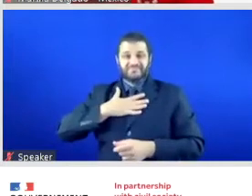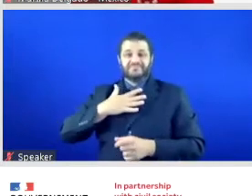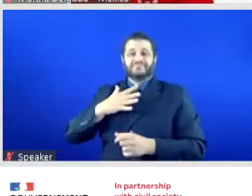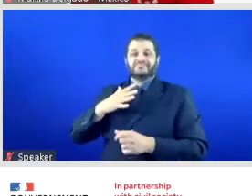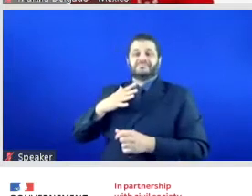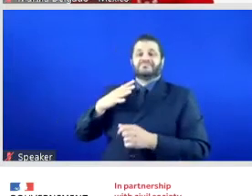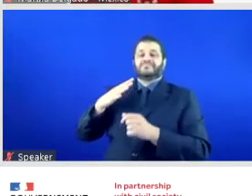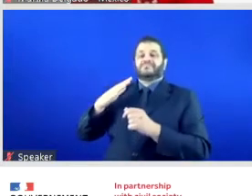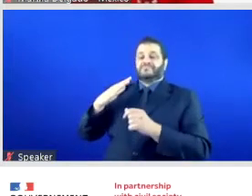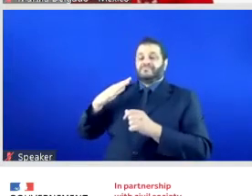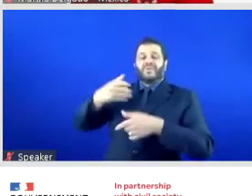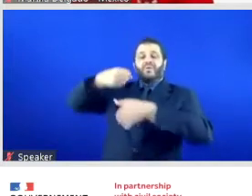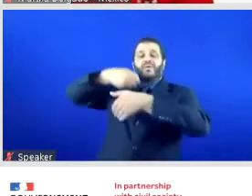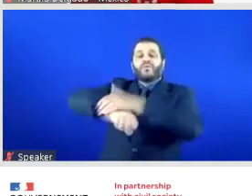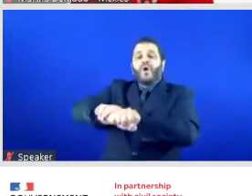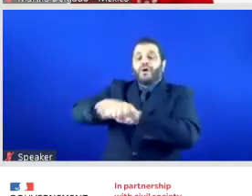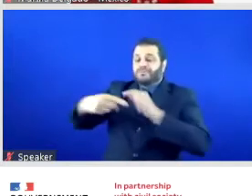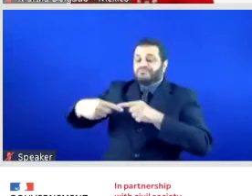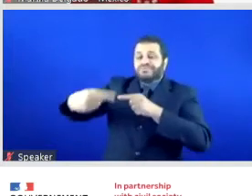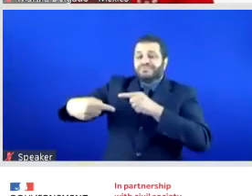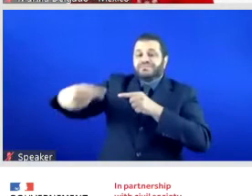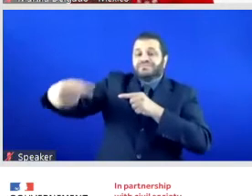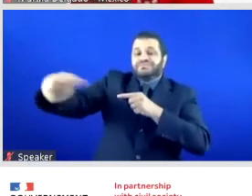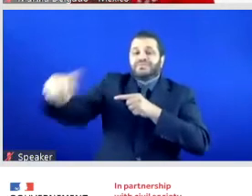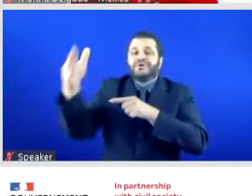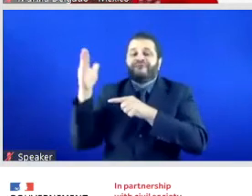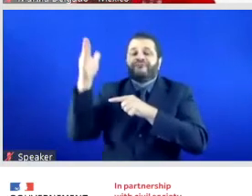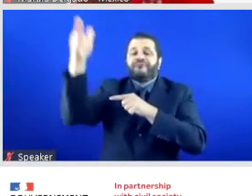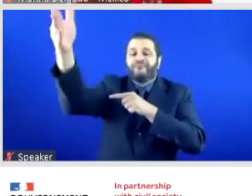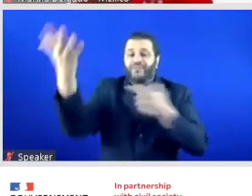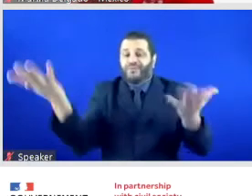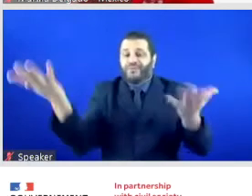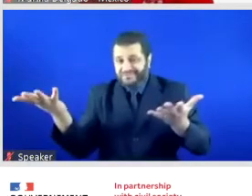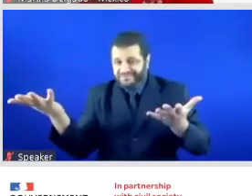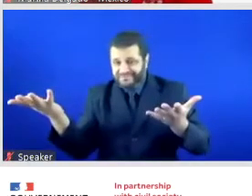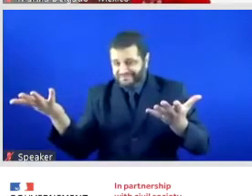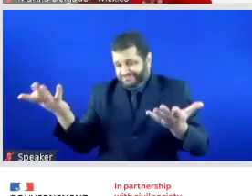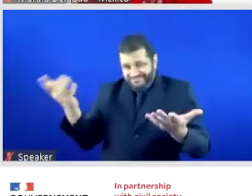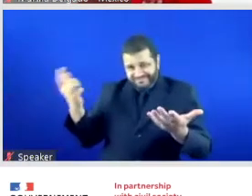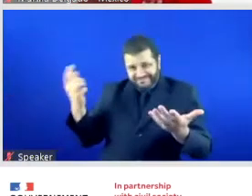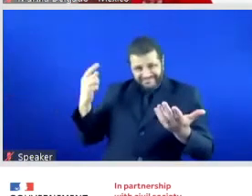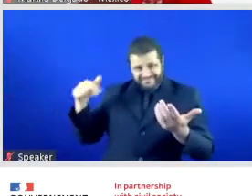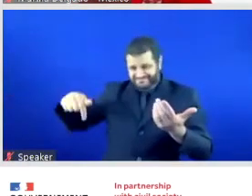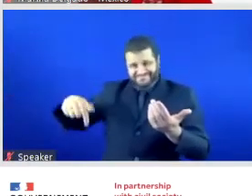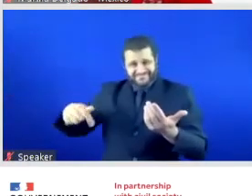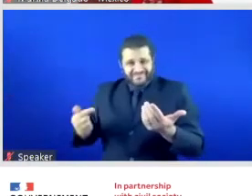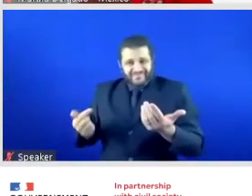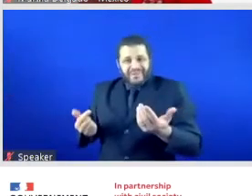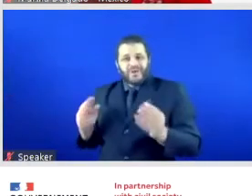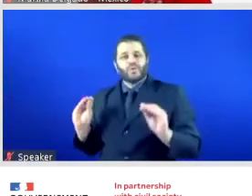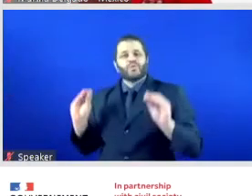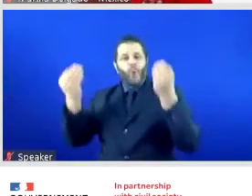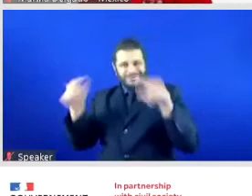know, put leaders to the floor to say, what are you doing? And we often come up as angry. We often come up as really,